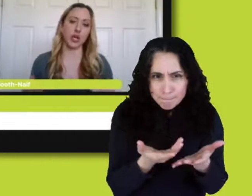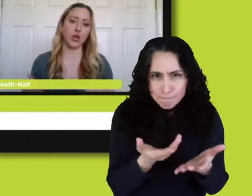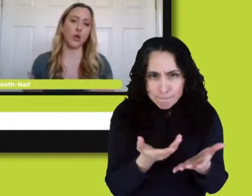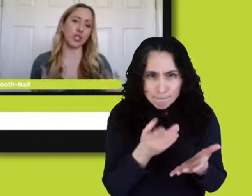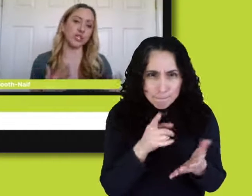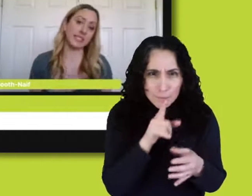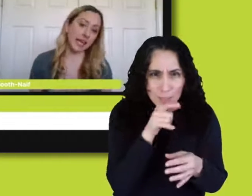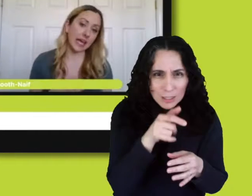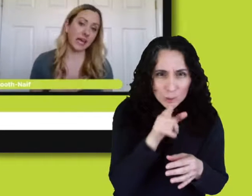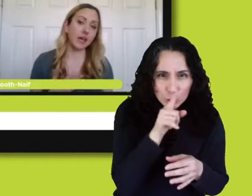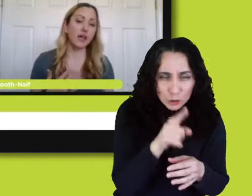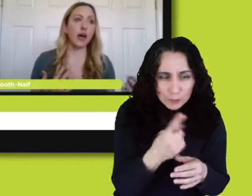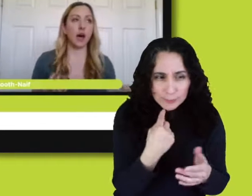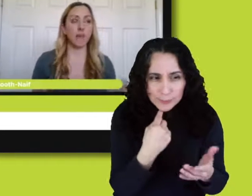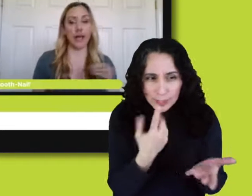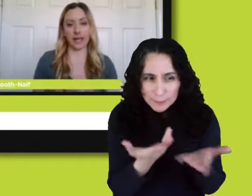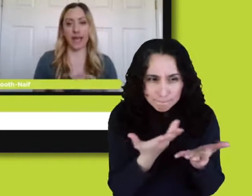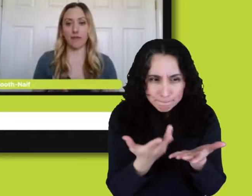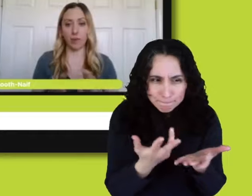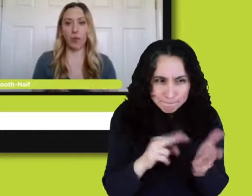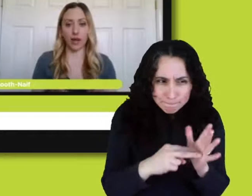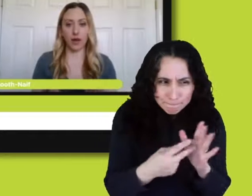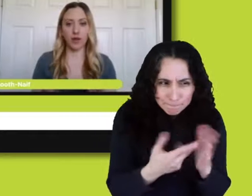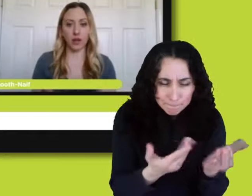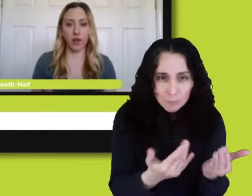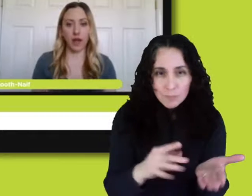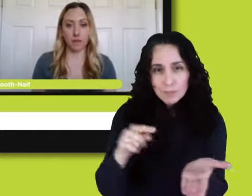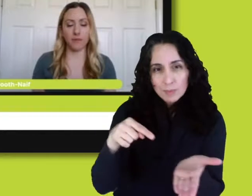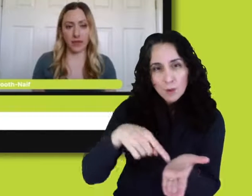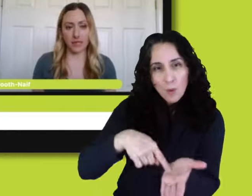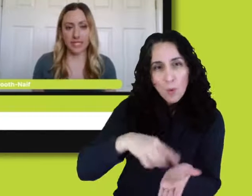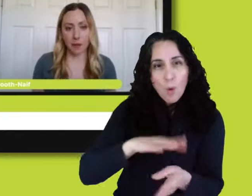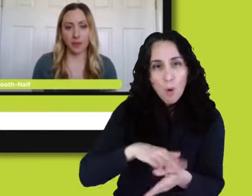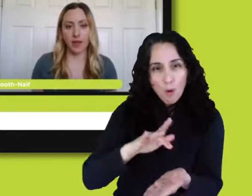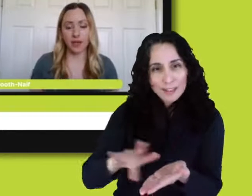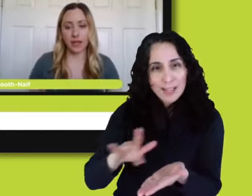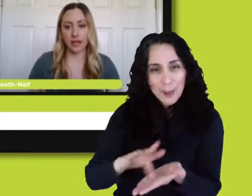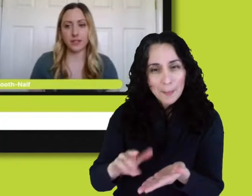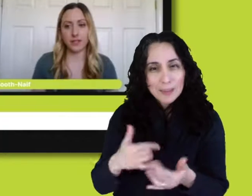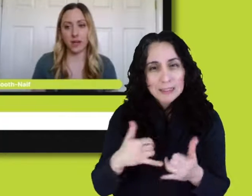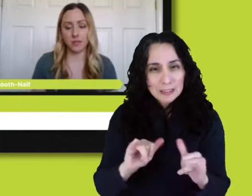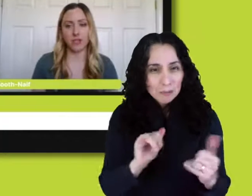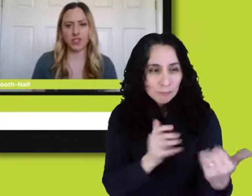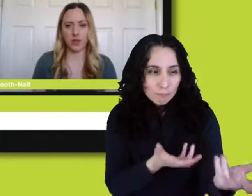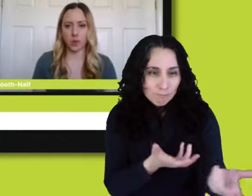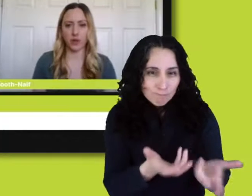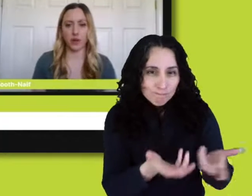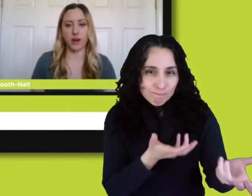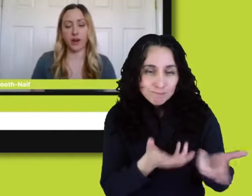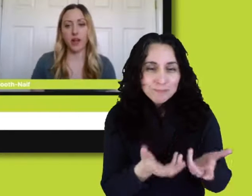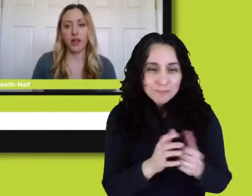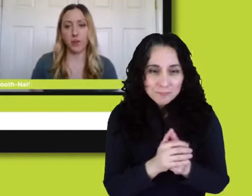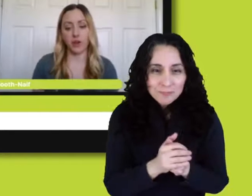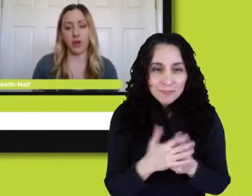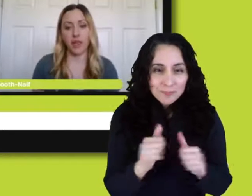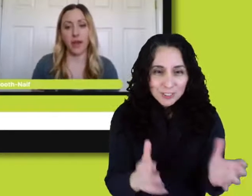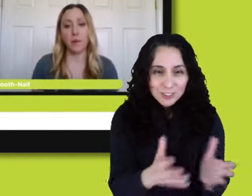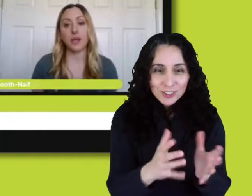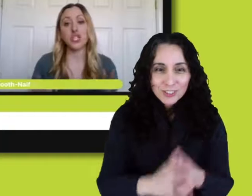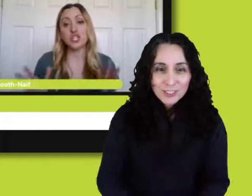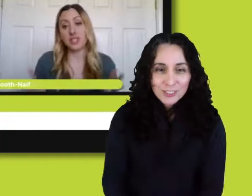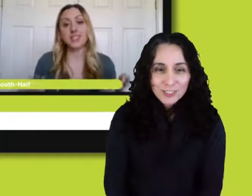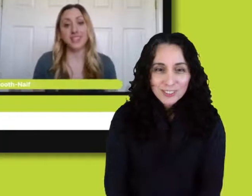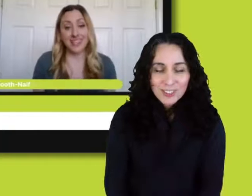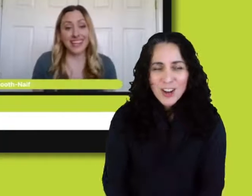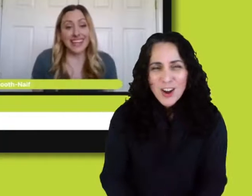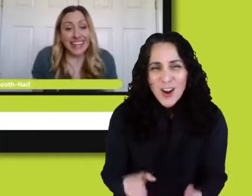not sure, what she's saying, I can have her point out, on the tablet and, still work with her her on